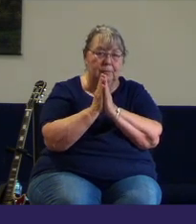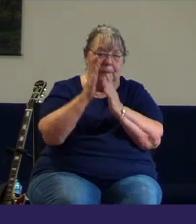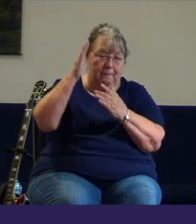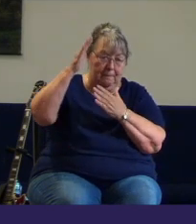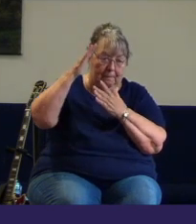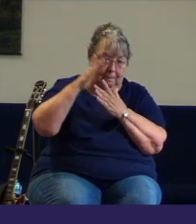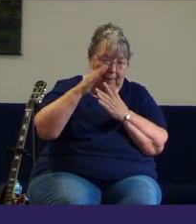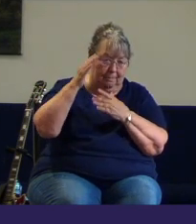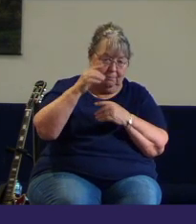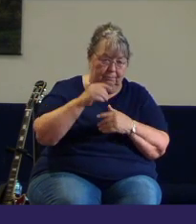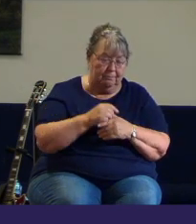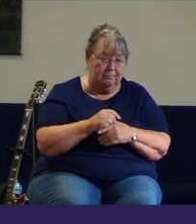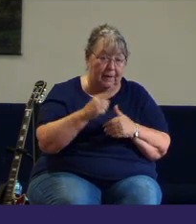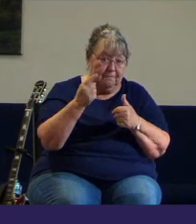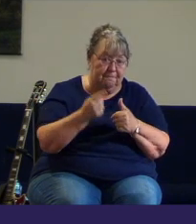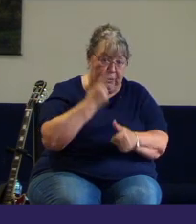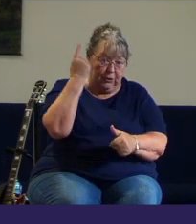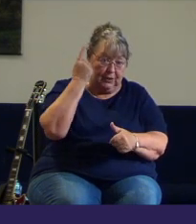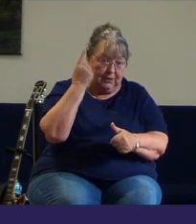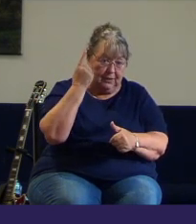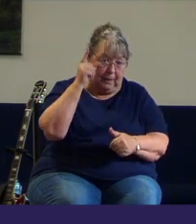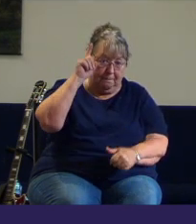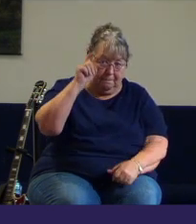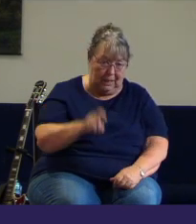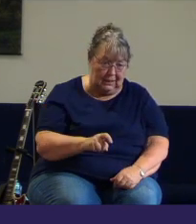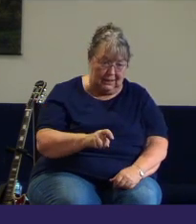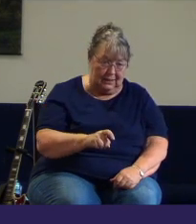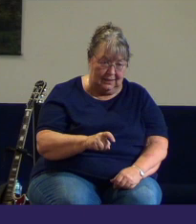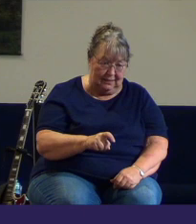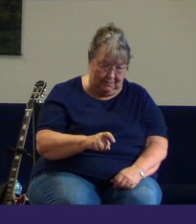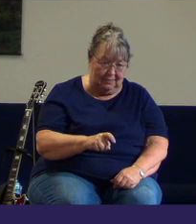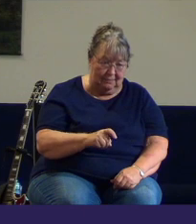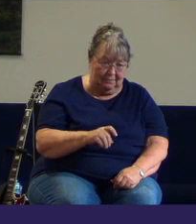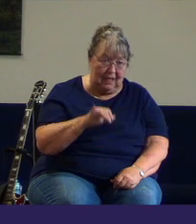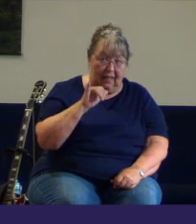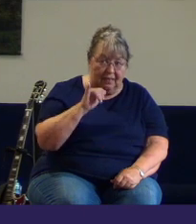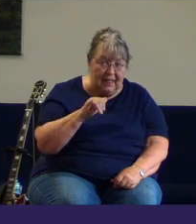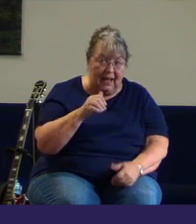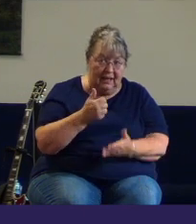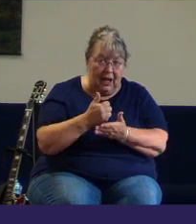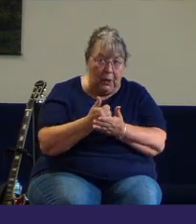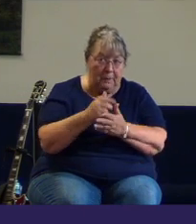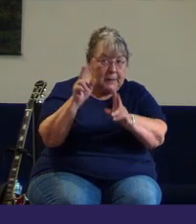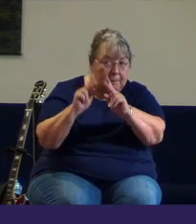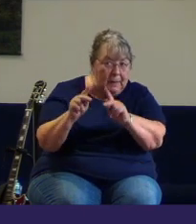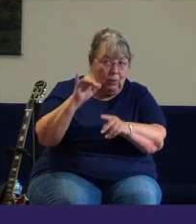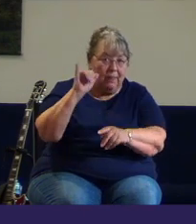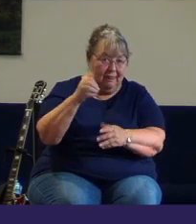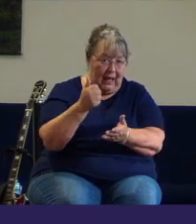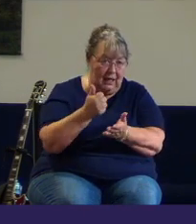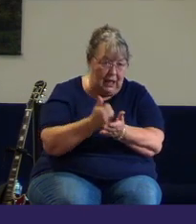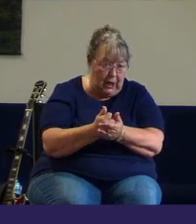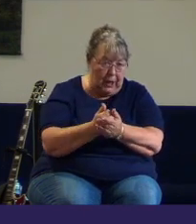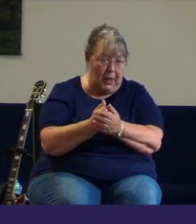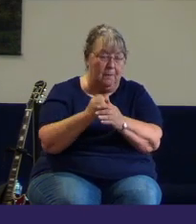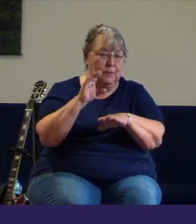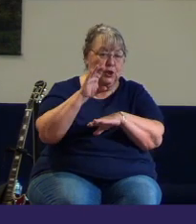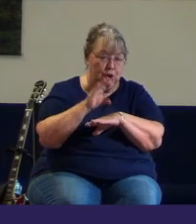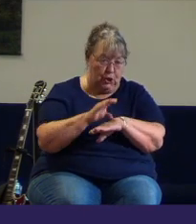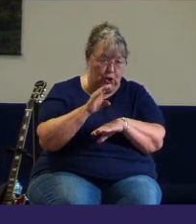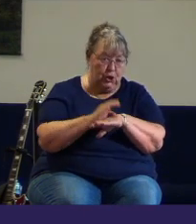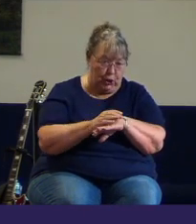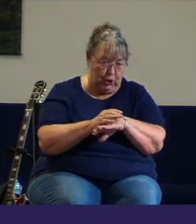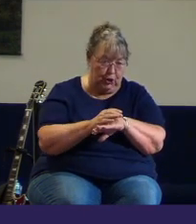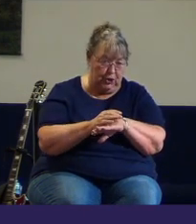happen. And it's prayerless ministry that causes nothing to happen in the spiritual realm, but prayerful